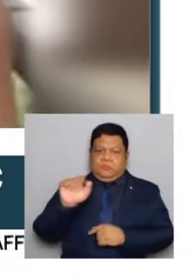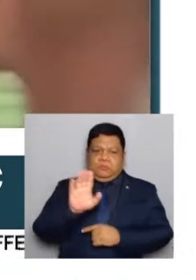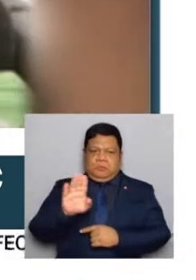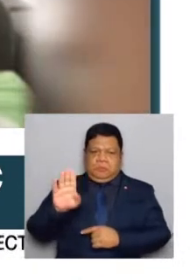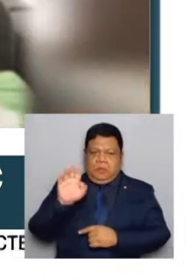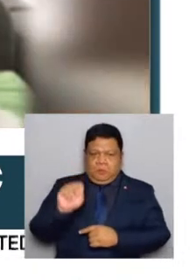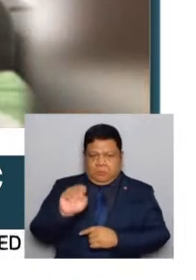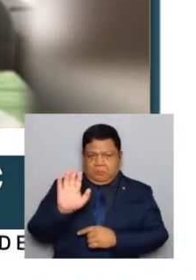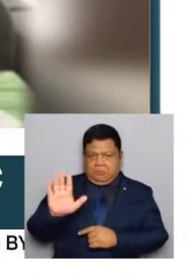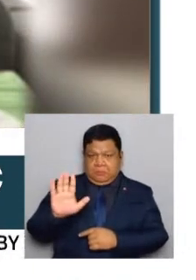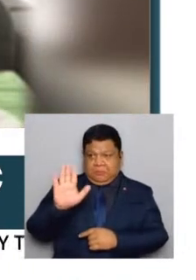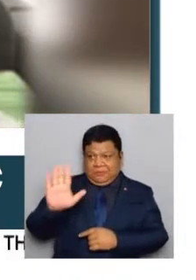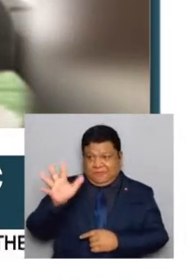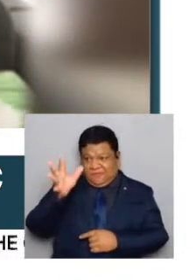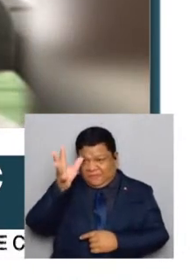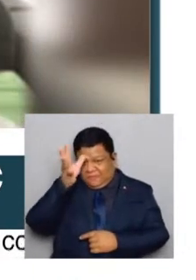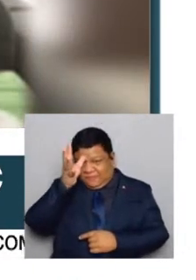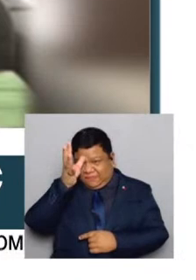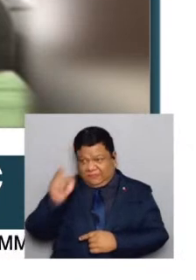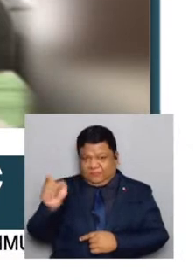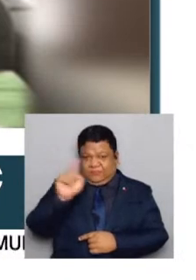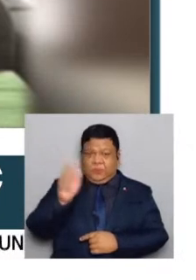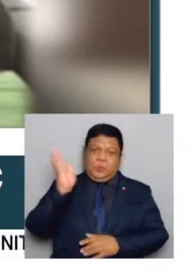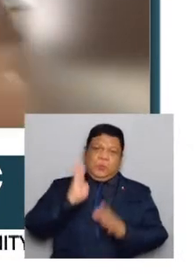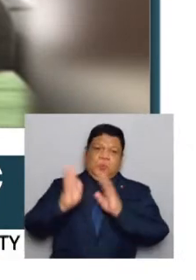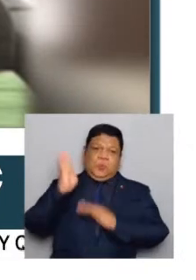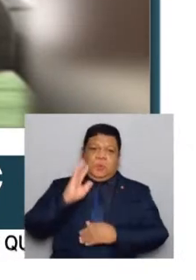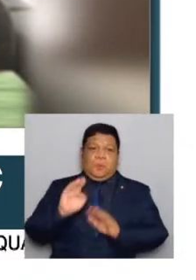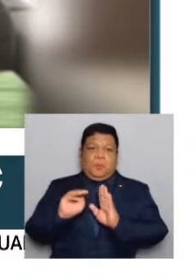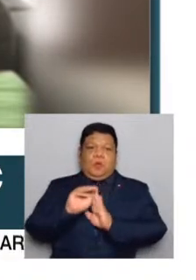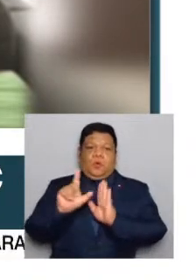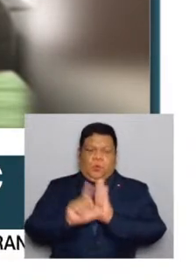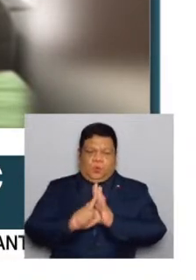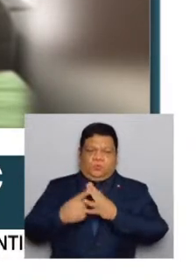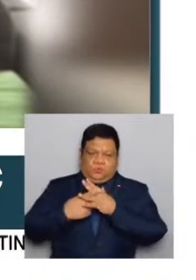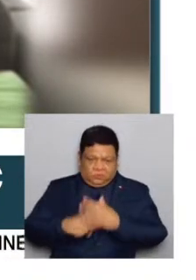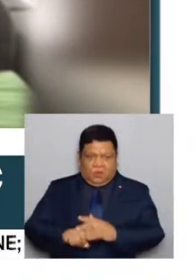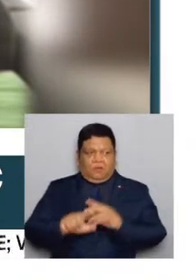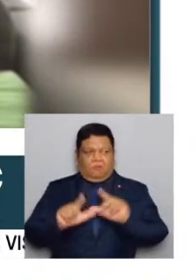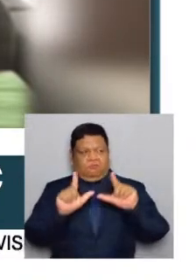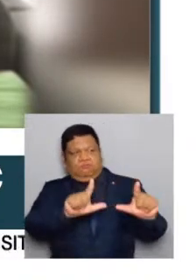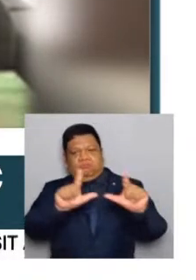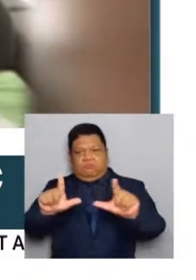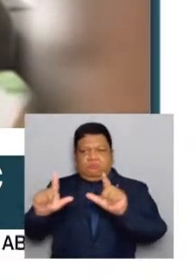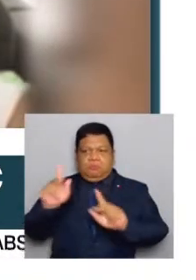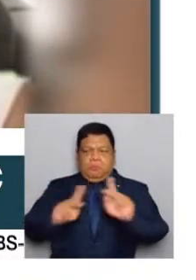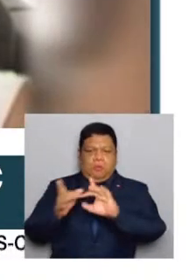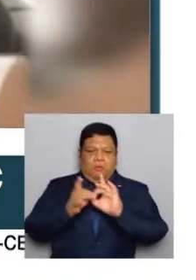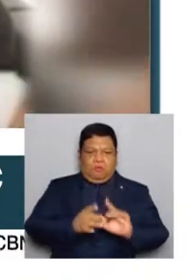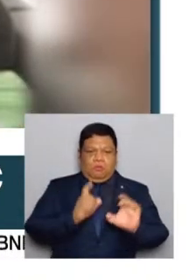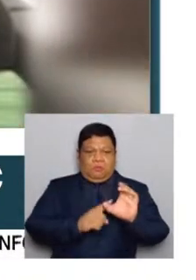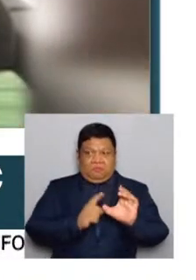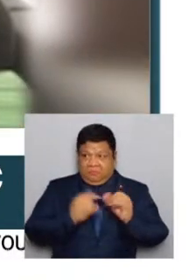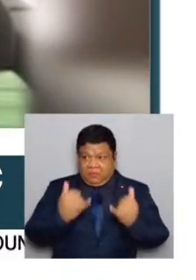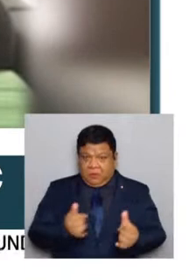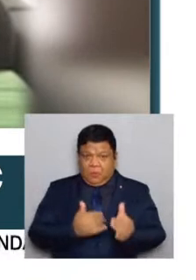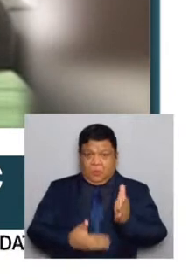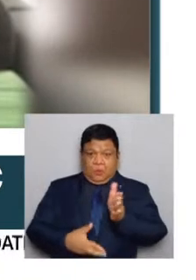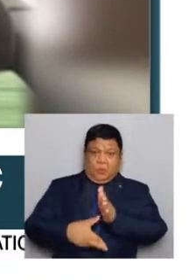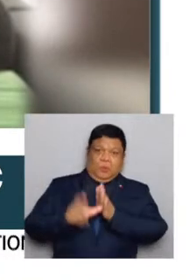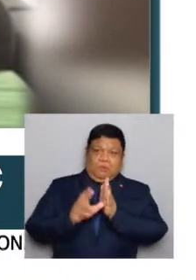Your father did red tagging way back during martial law. Please do not do it again, because even if